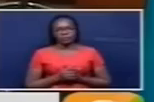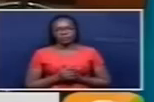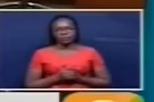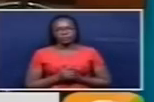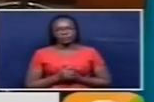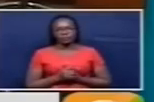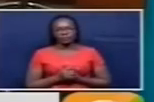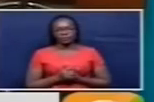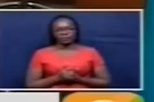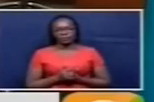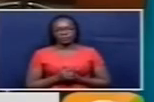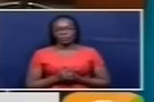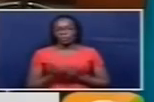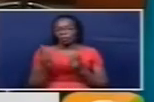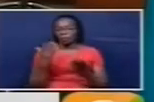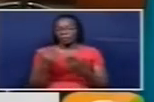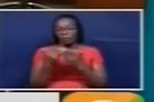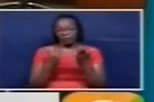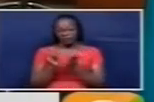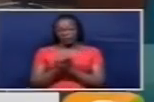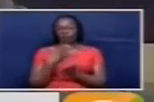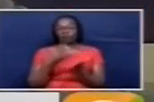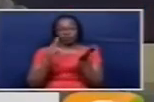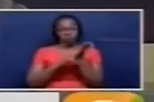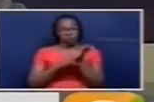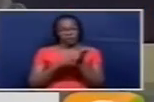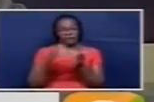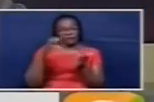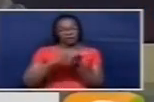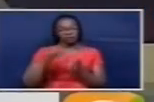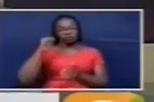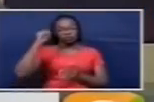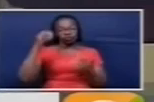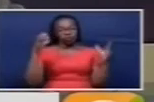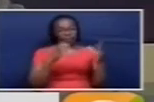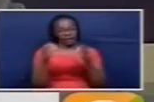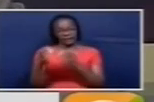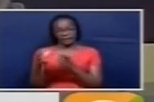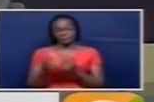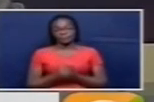Before you go to that, yeah, I think no, I would like to comment on the issue of the parties. There's